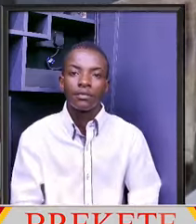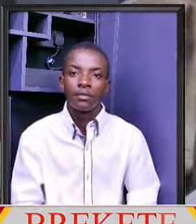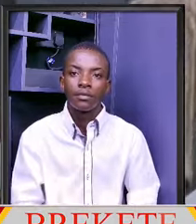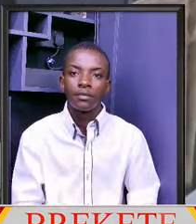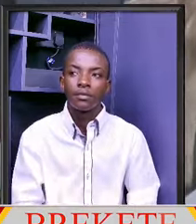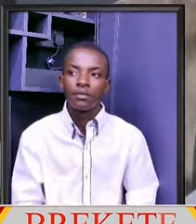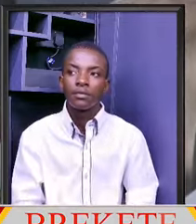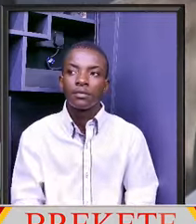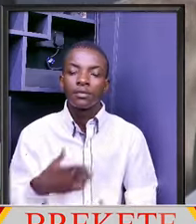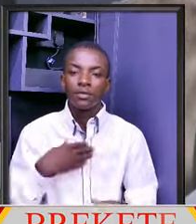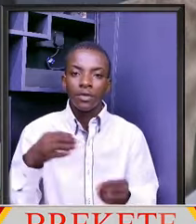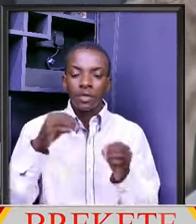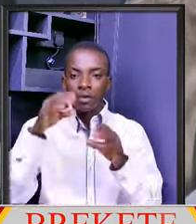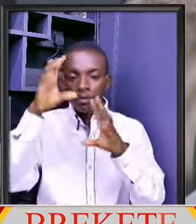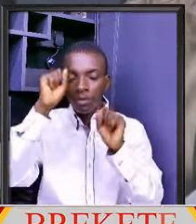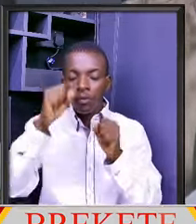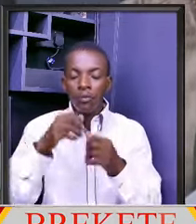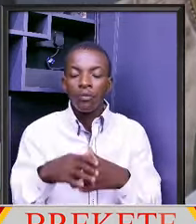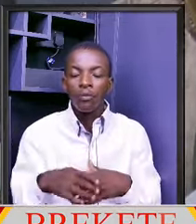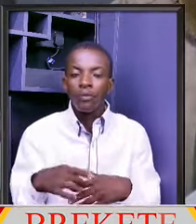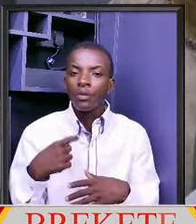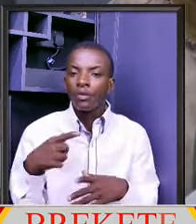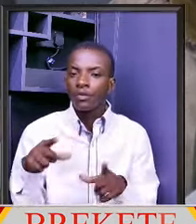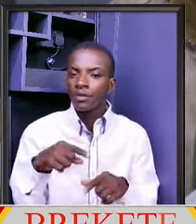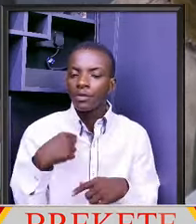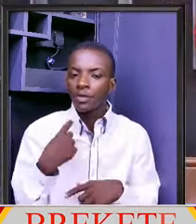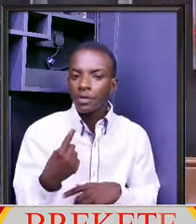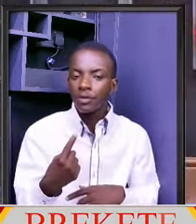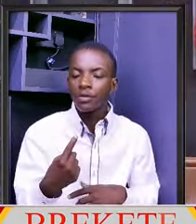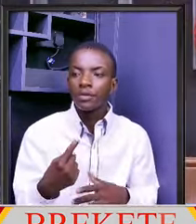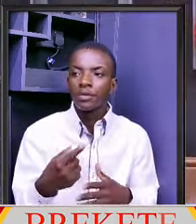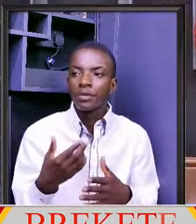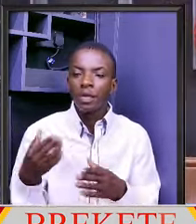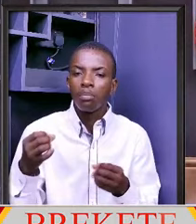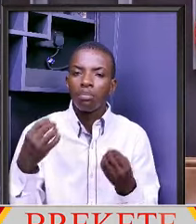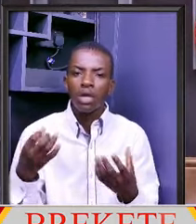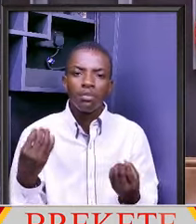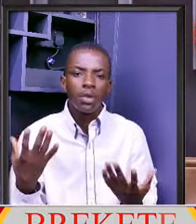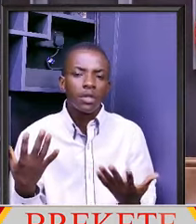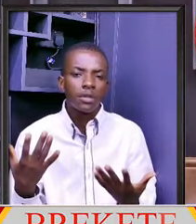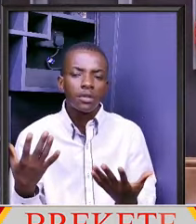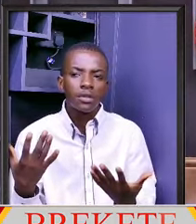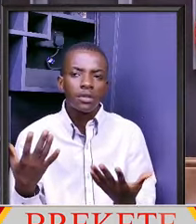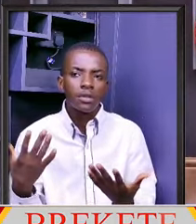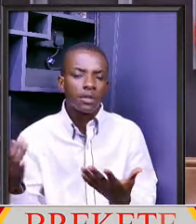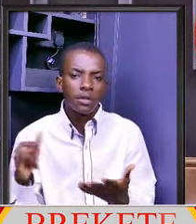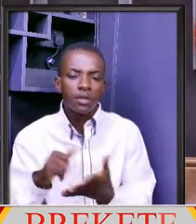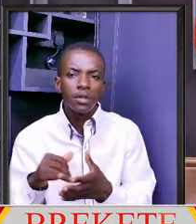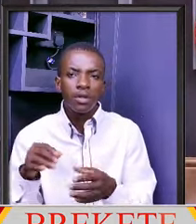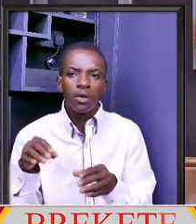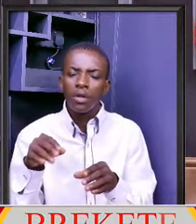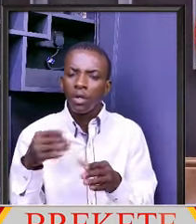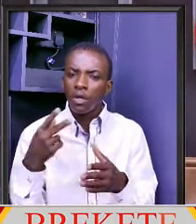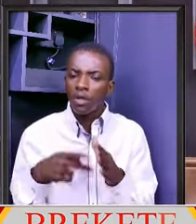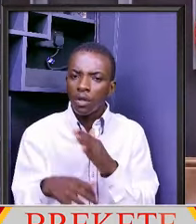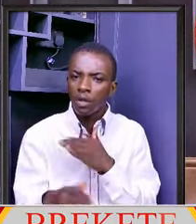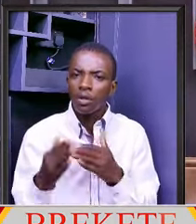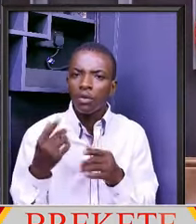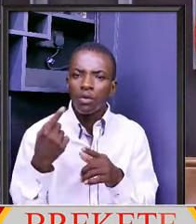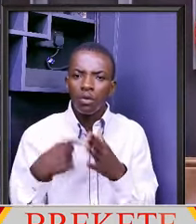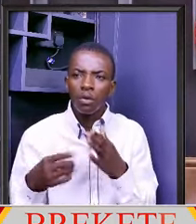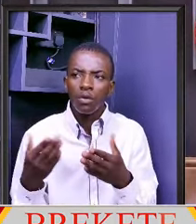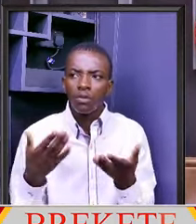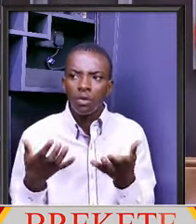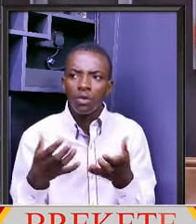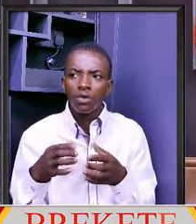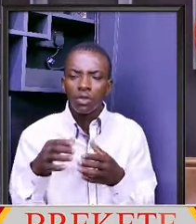Okay, thank you. President. Yes, my chief. Like I said, there are many things unfold. Mm. But for me, what brought up to